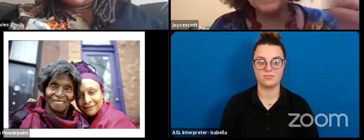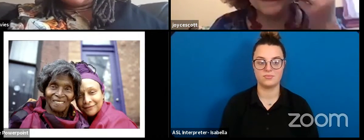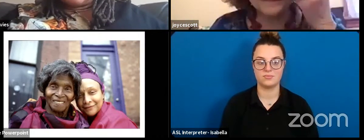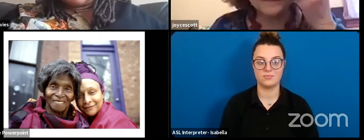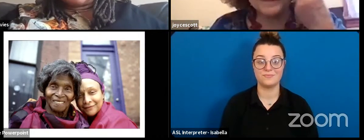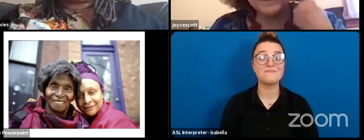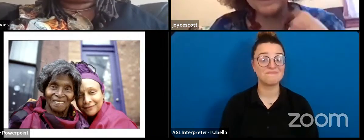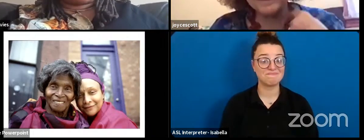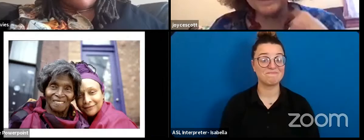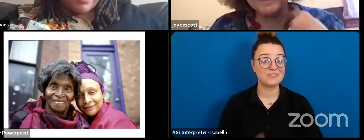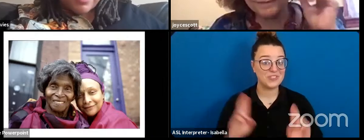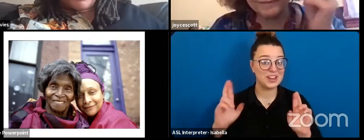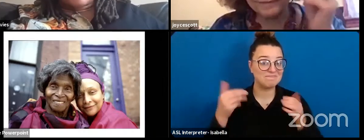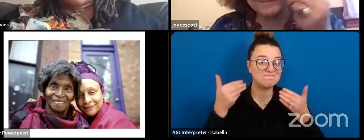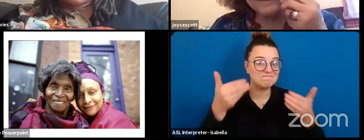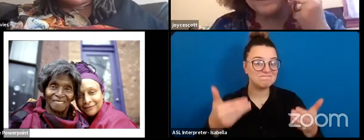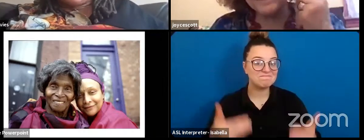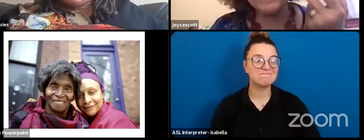Okay, we're good to go.